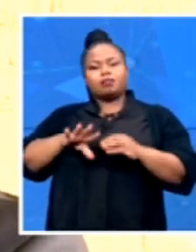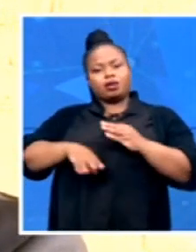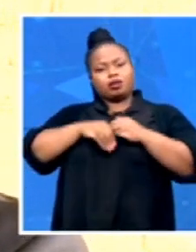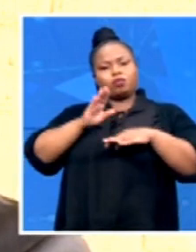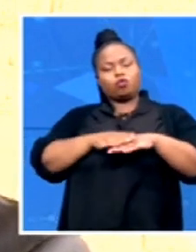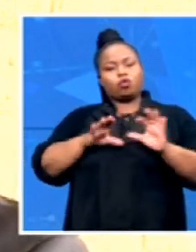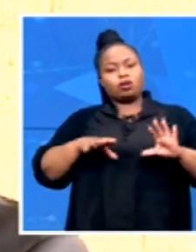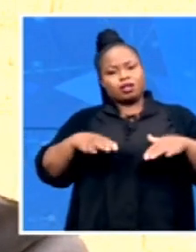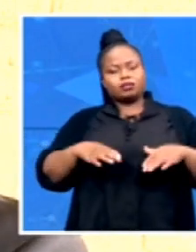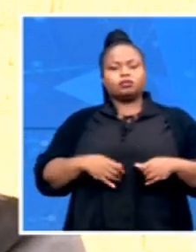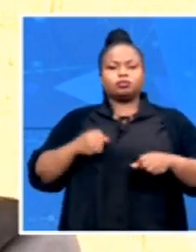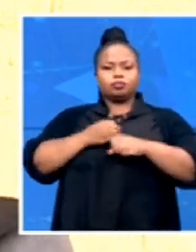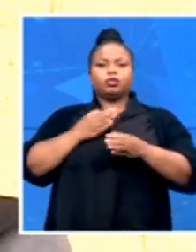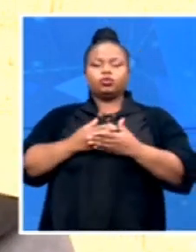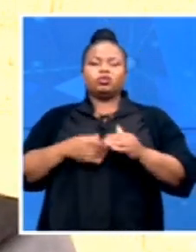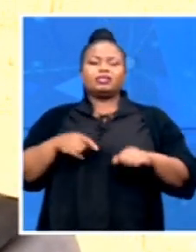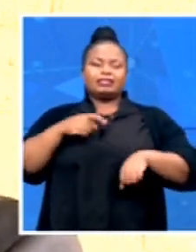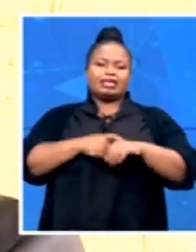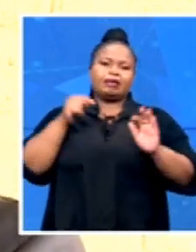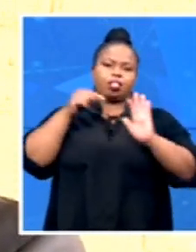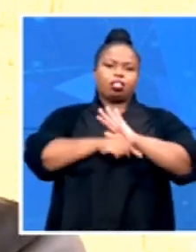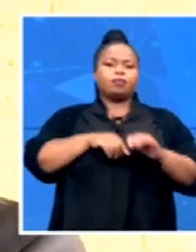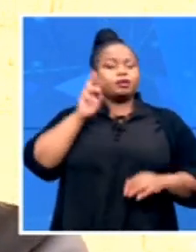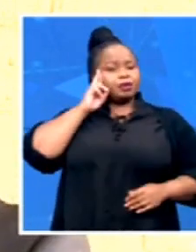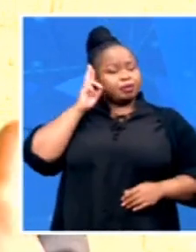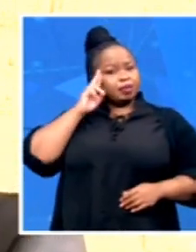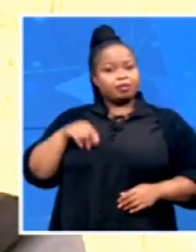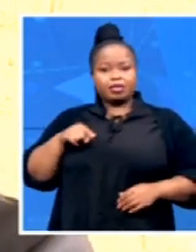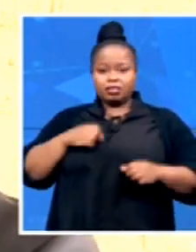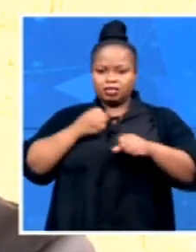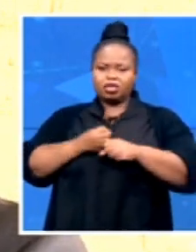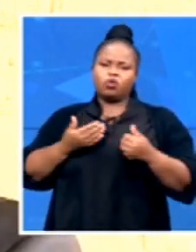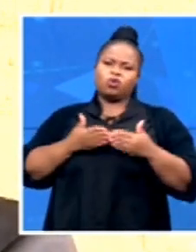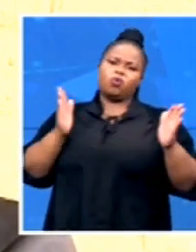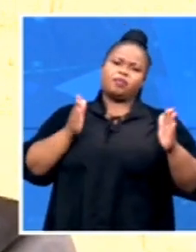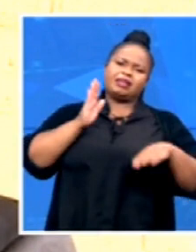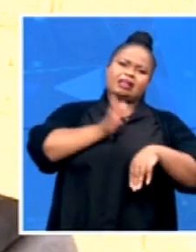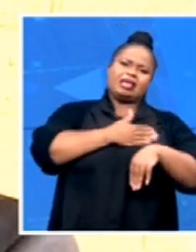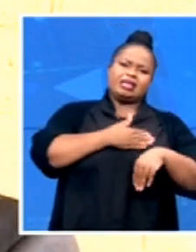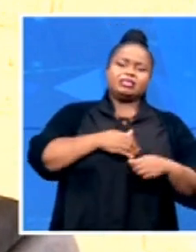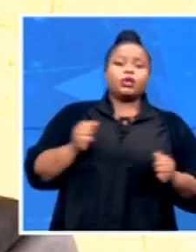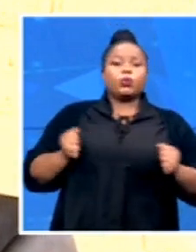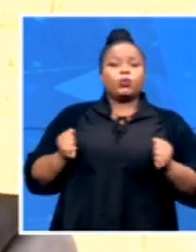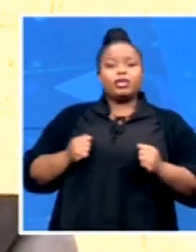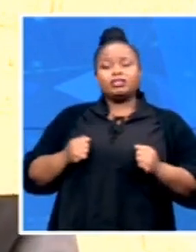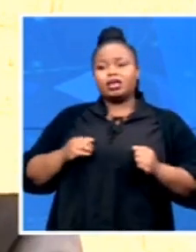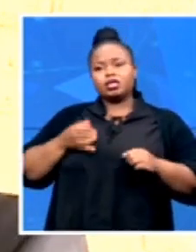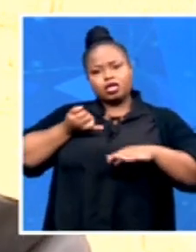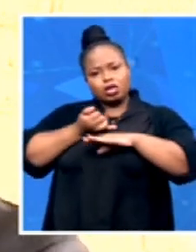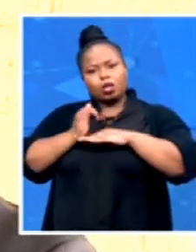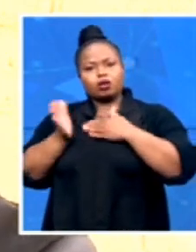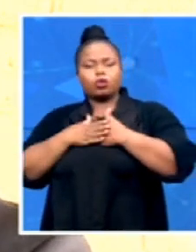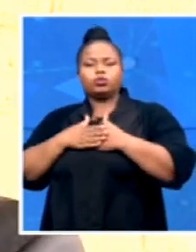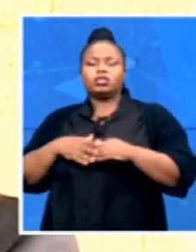remember that we opened late this year. We closed earlier during the winter vacations and opened later because of the COVID-19. But we